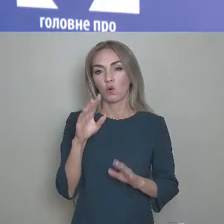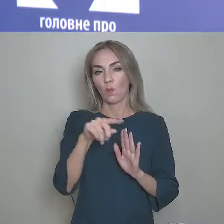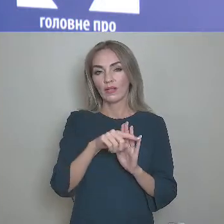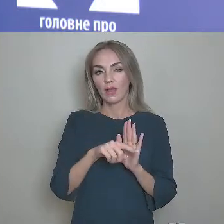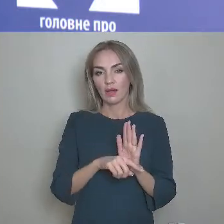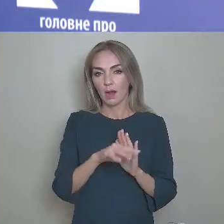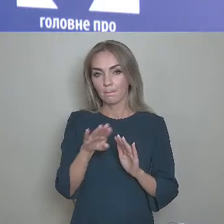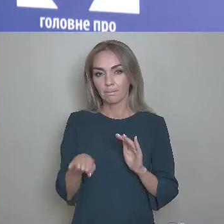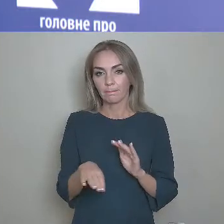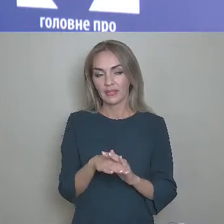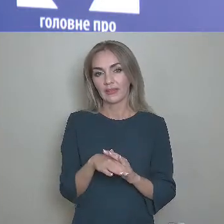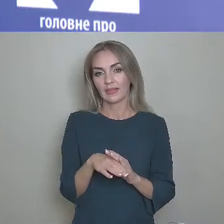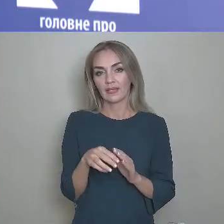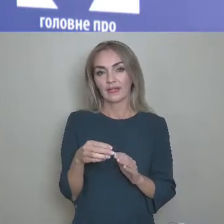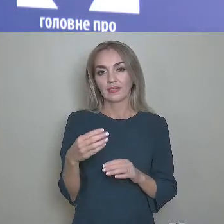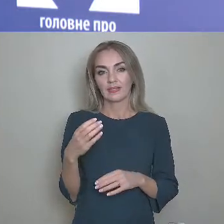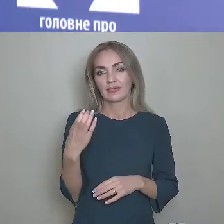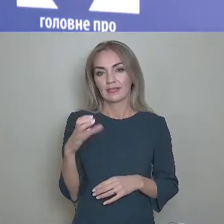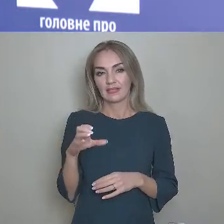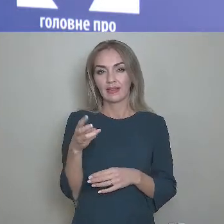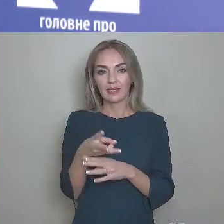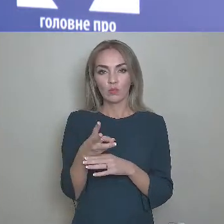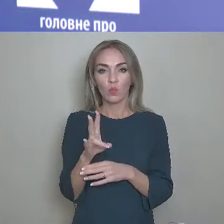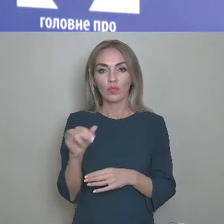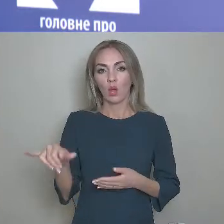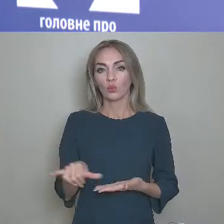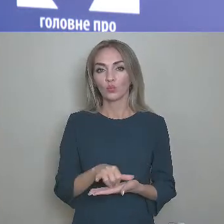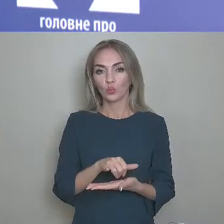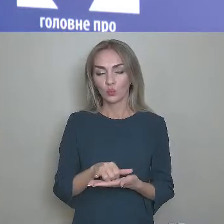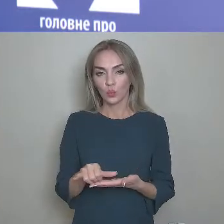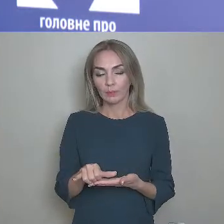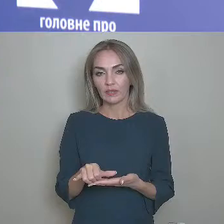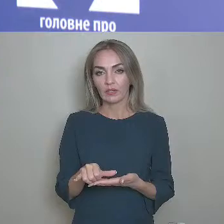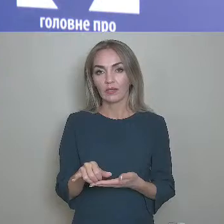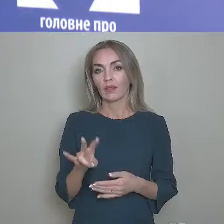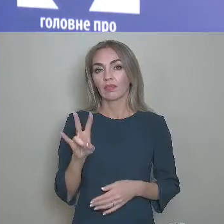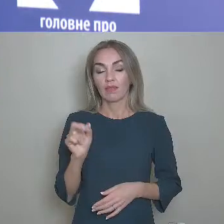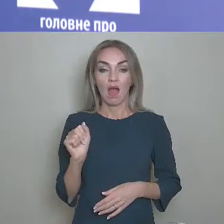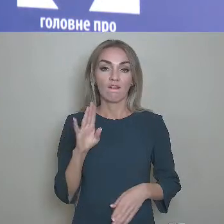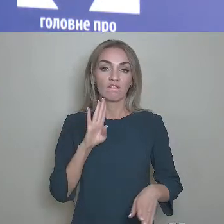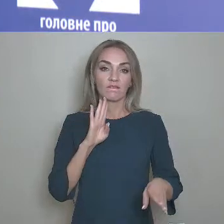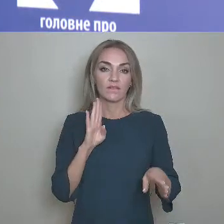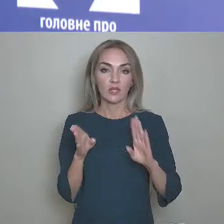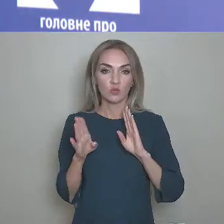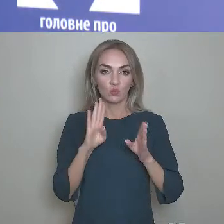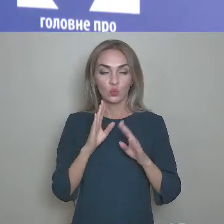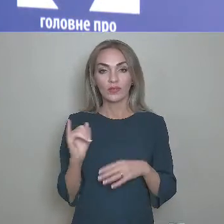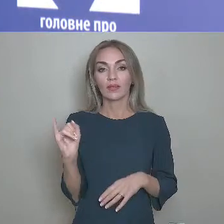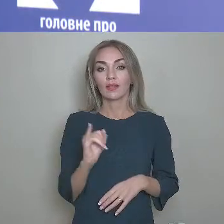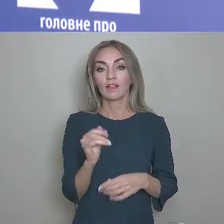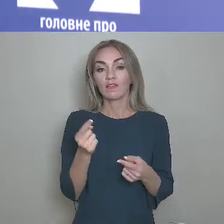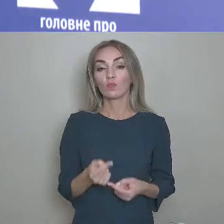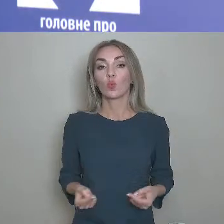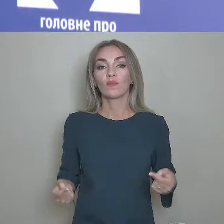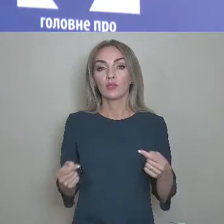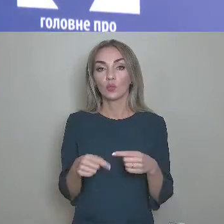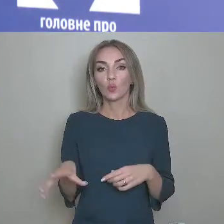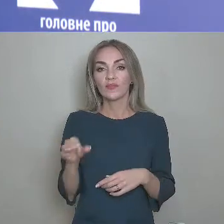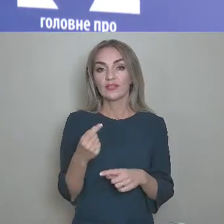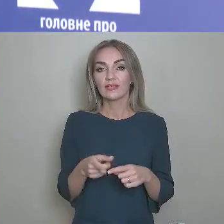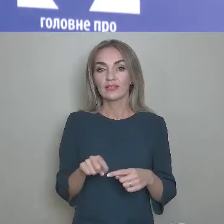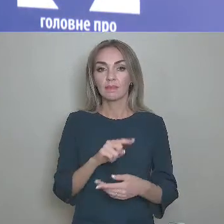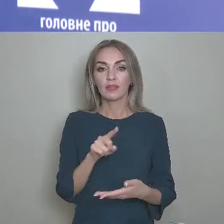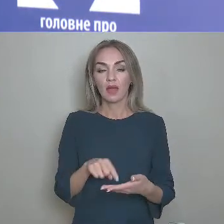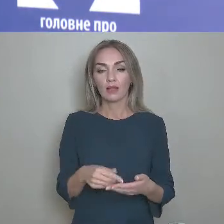questions, and in the comments under the stream in YouTube and also in Facebook. And